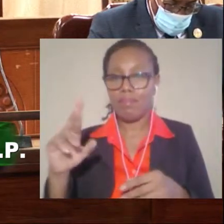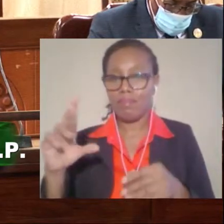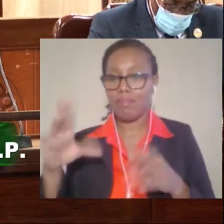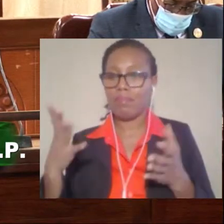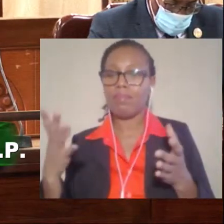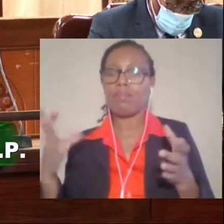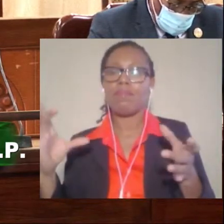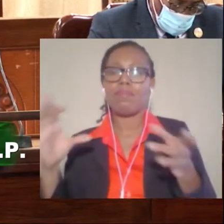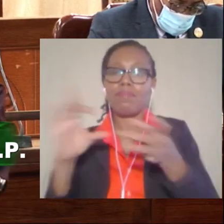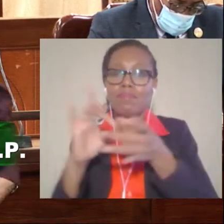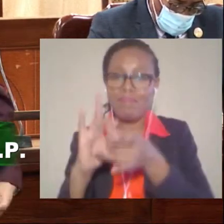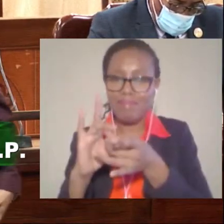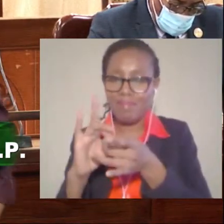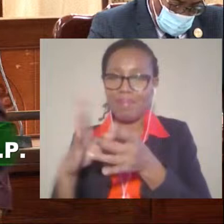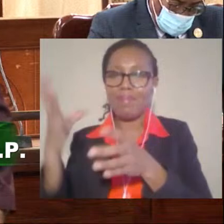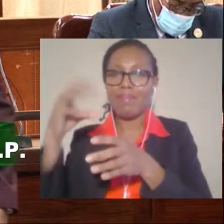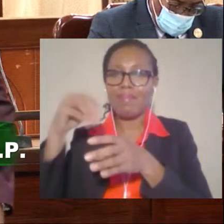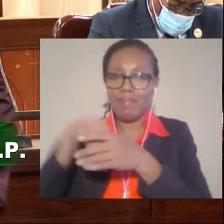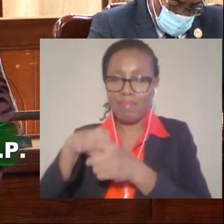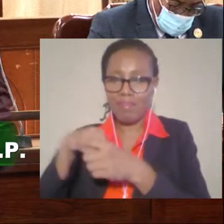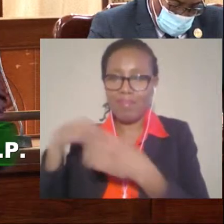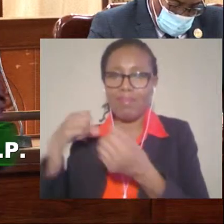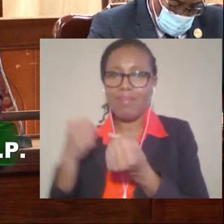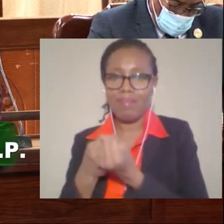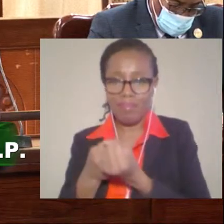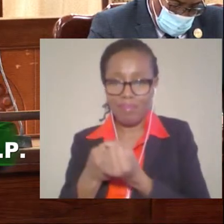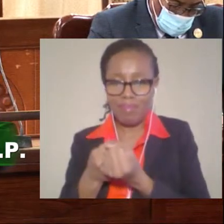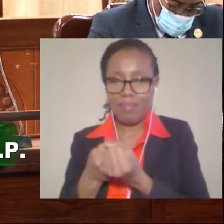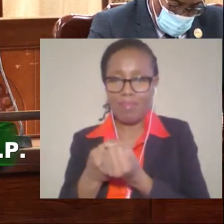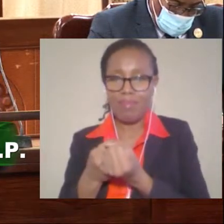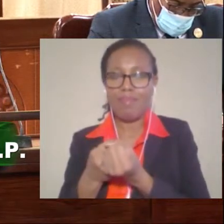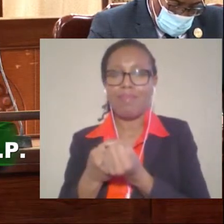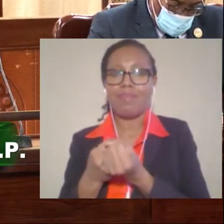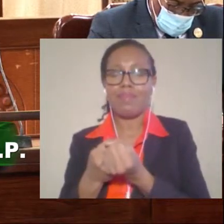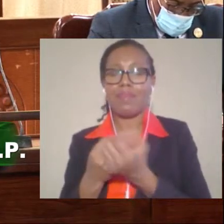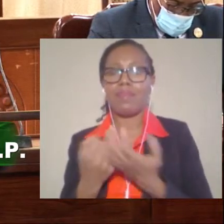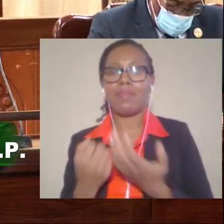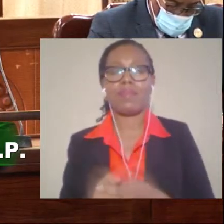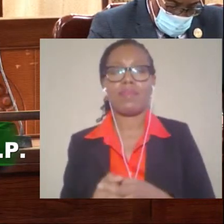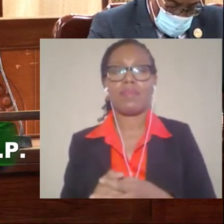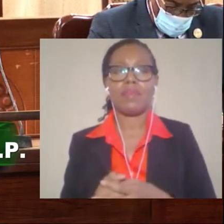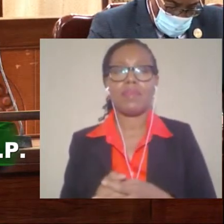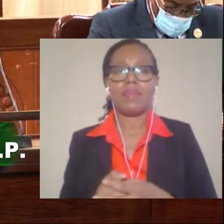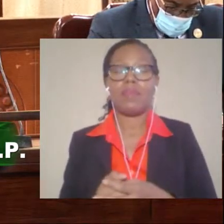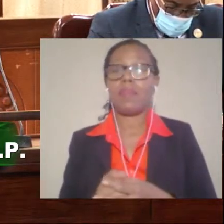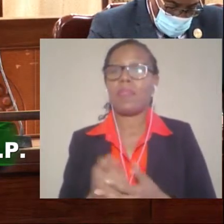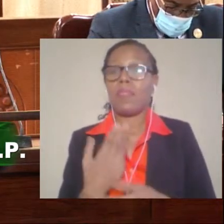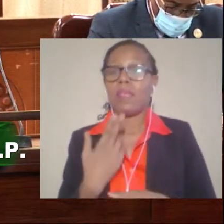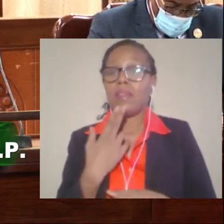participation. Sugar industry in Barbados.